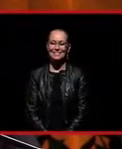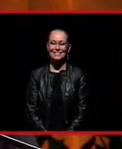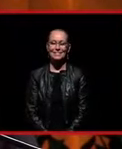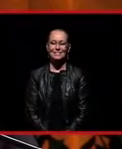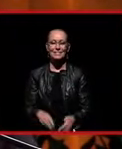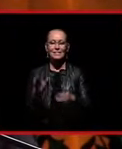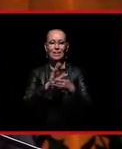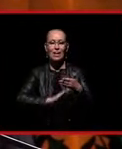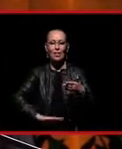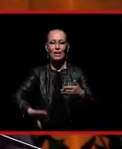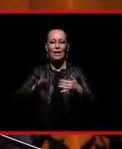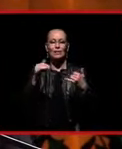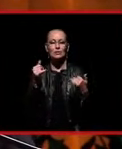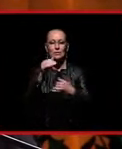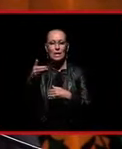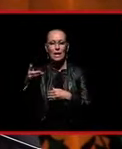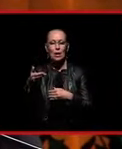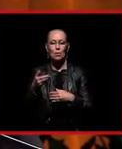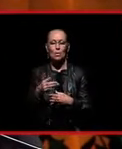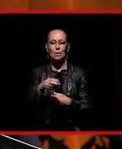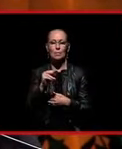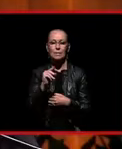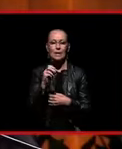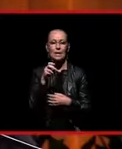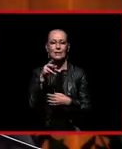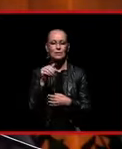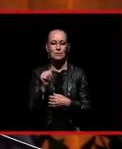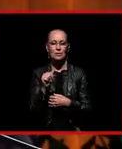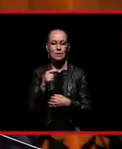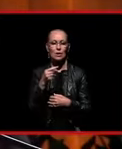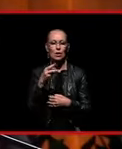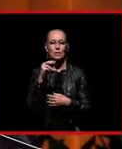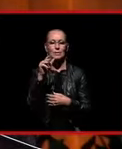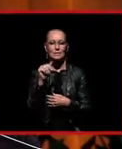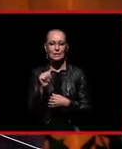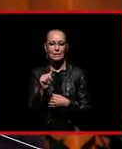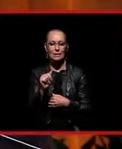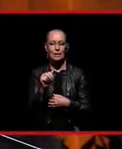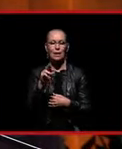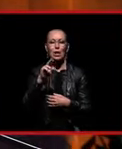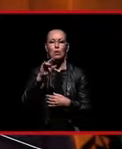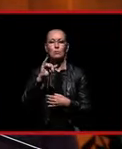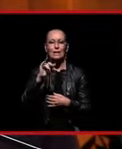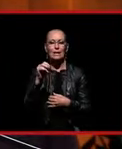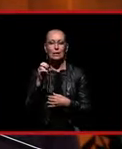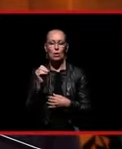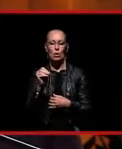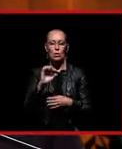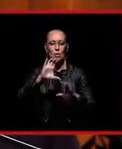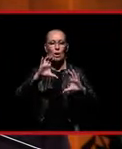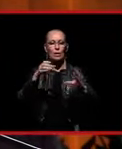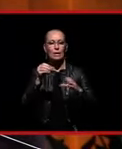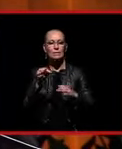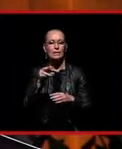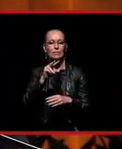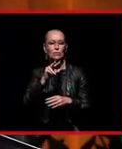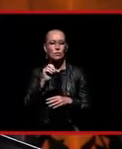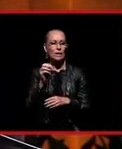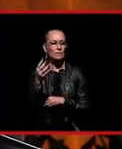The college now welcomes Naysha Garcia-Rijo from the class of 2014 to offer the